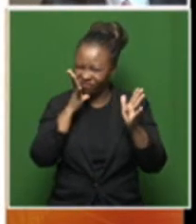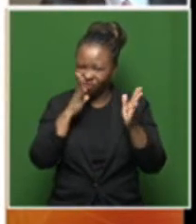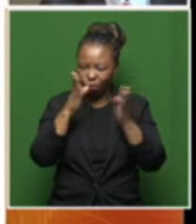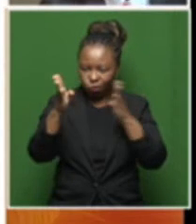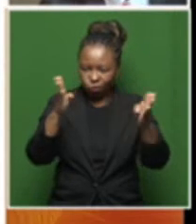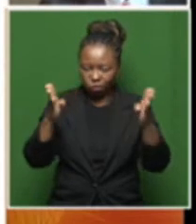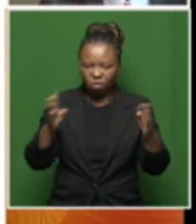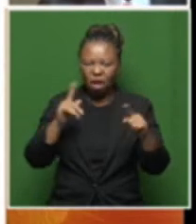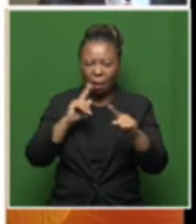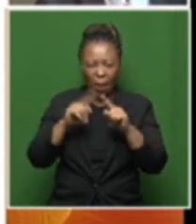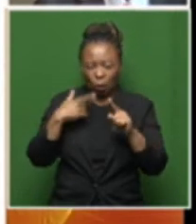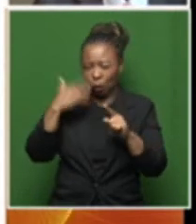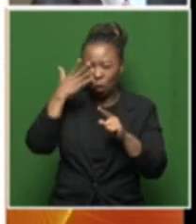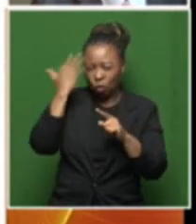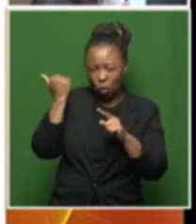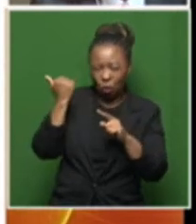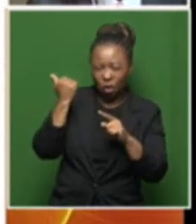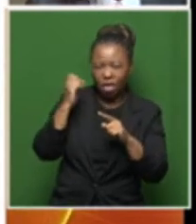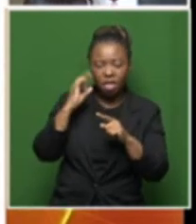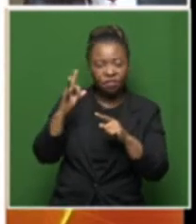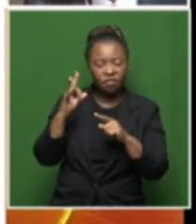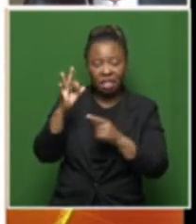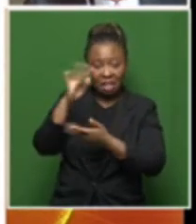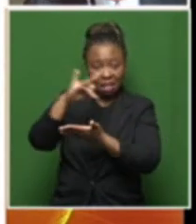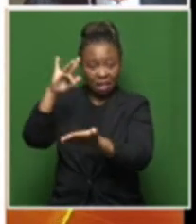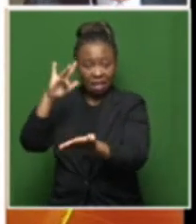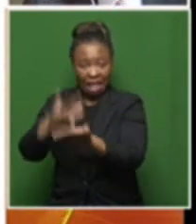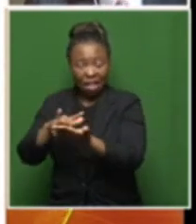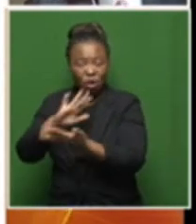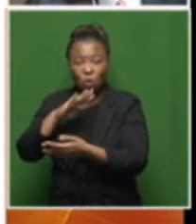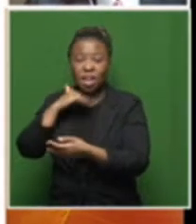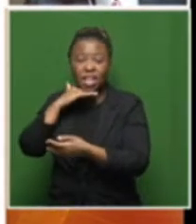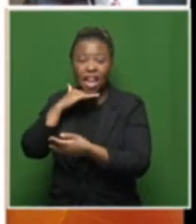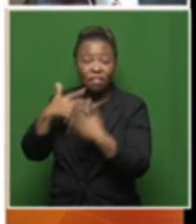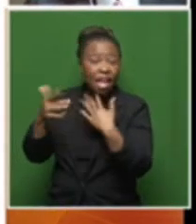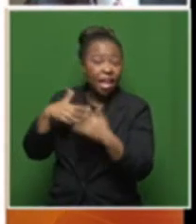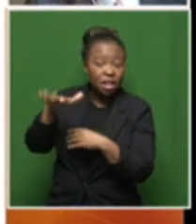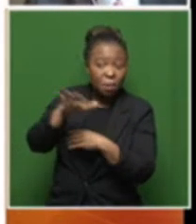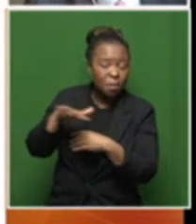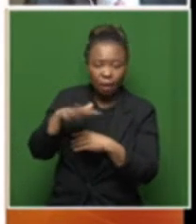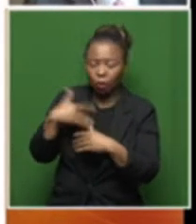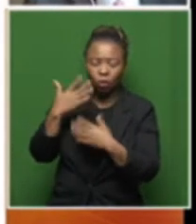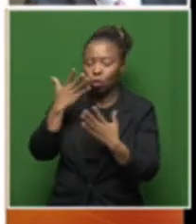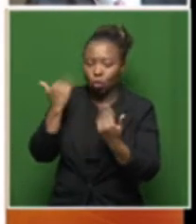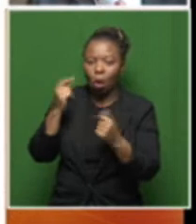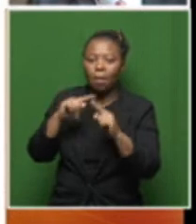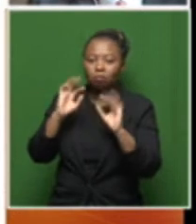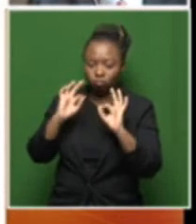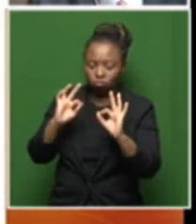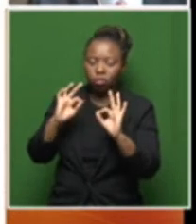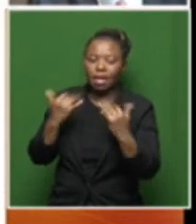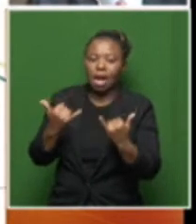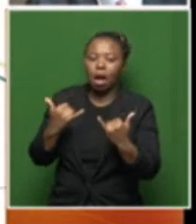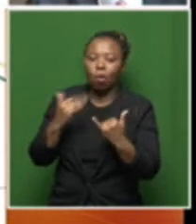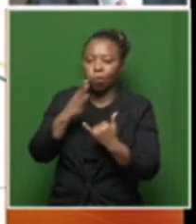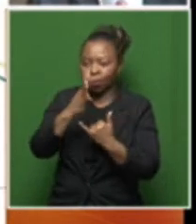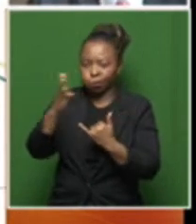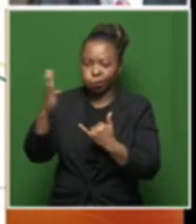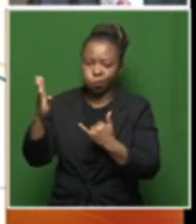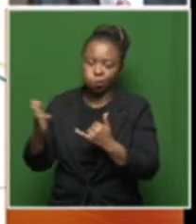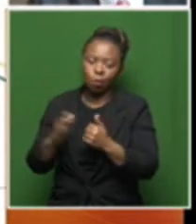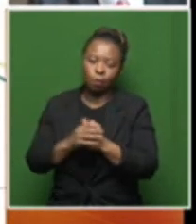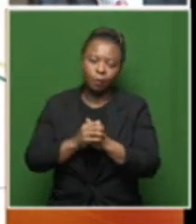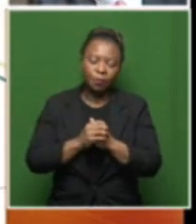don't have sufficient sites still. In terms of vaccination, you heard some of the high-level statistics